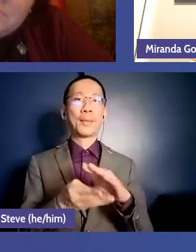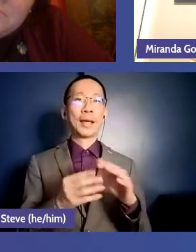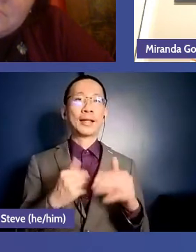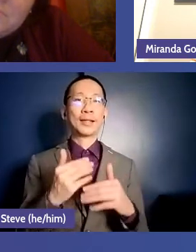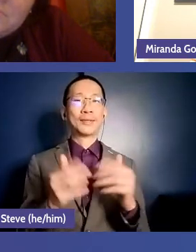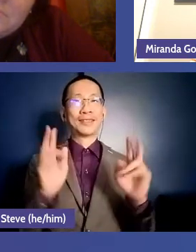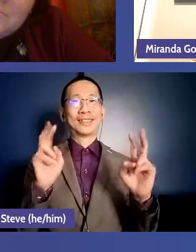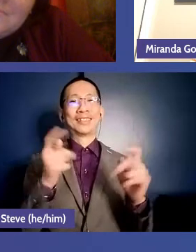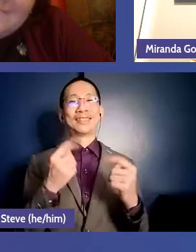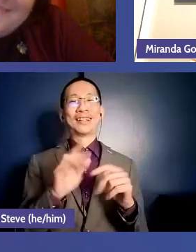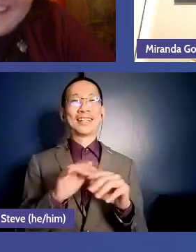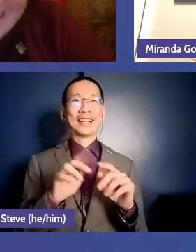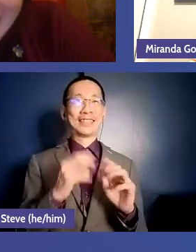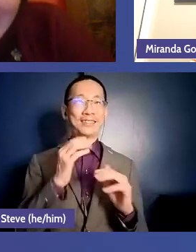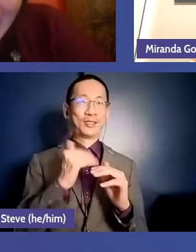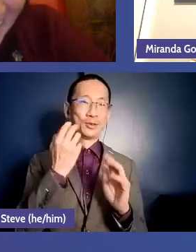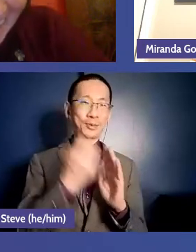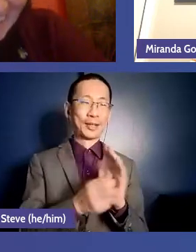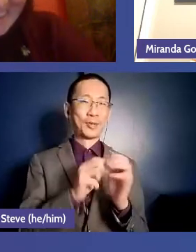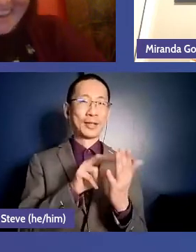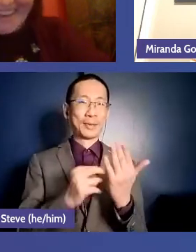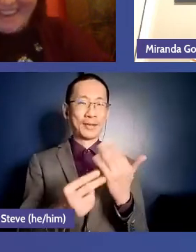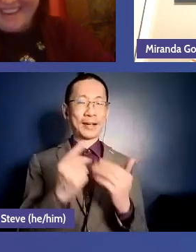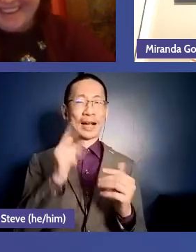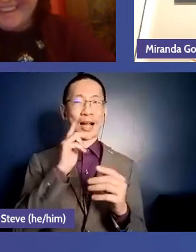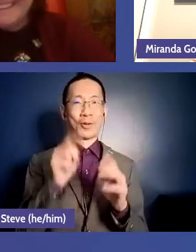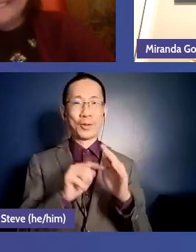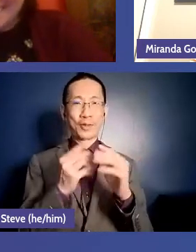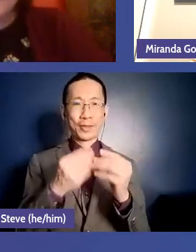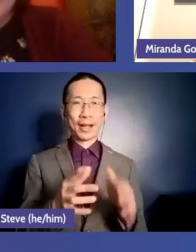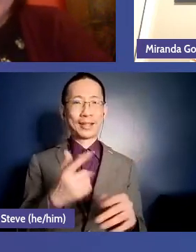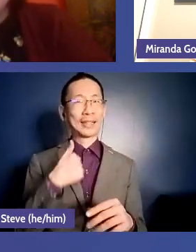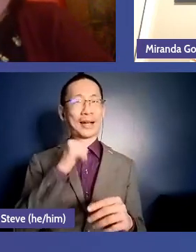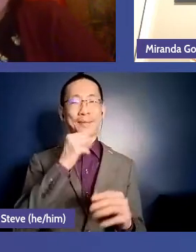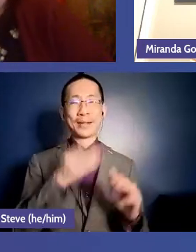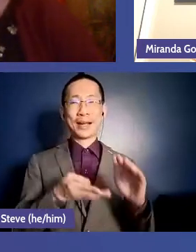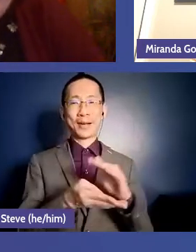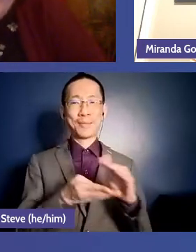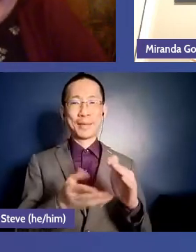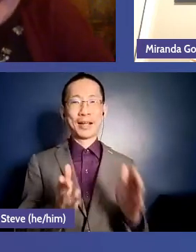to go far with that metaphor because I'll get lost as a non-baker. But